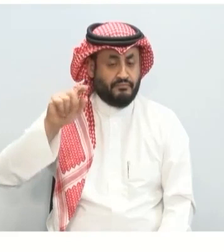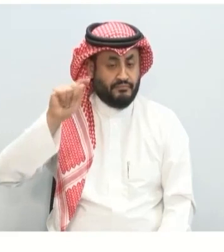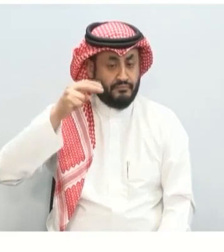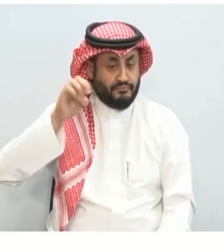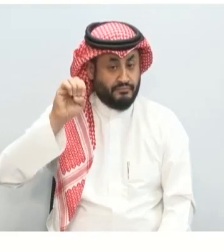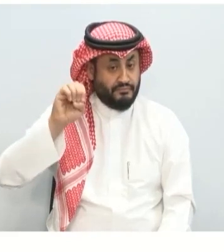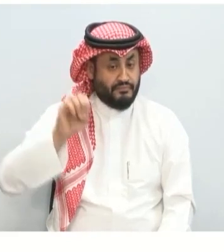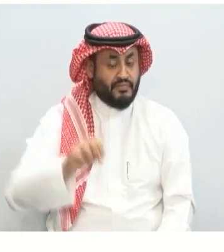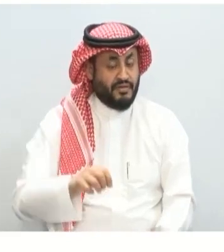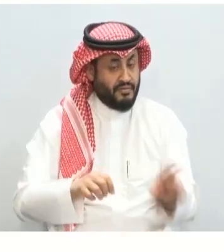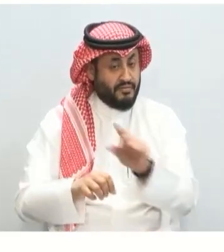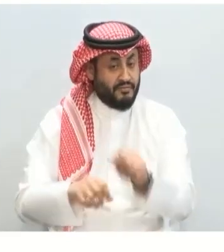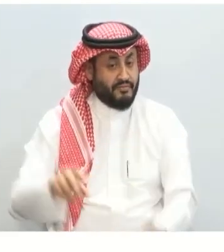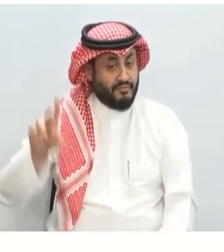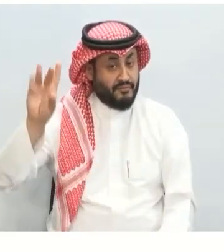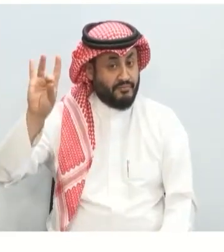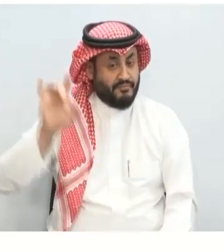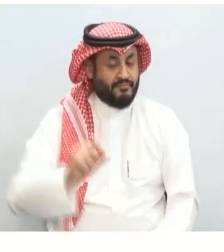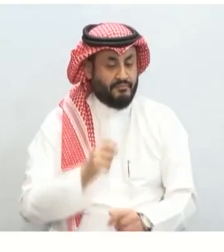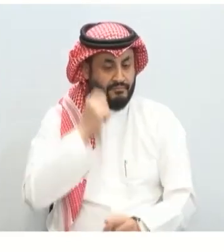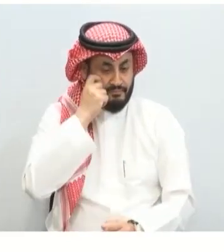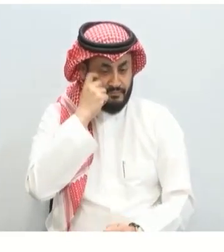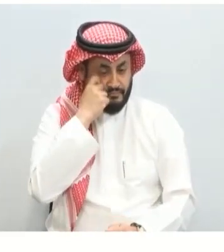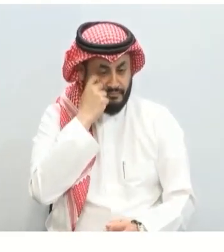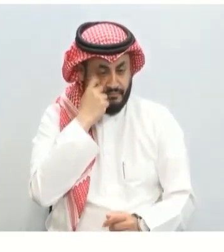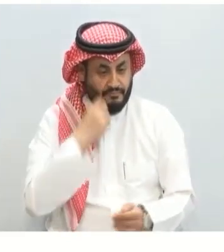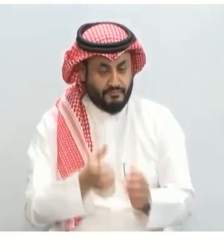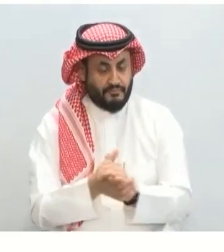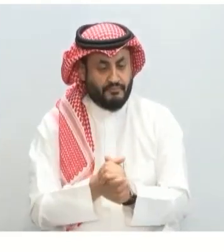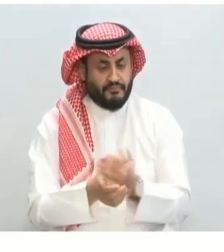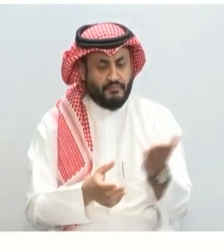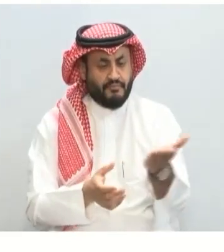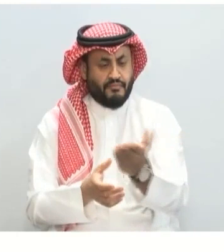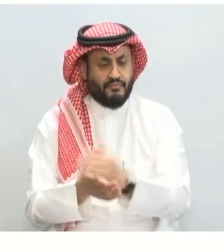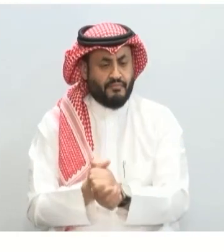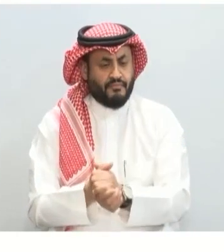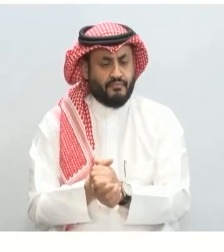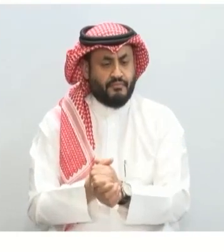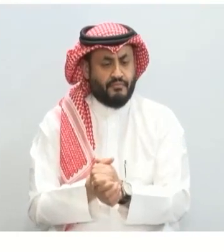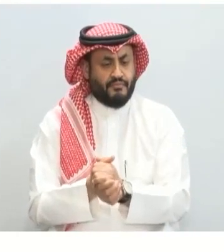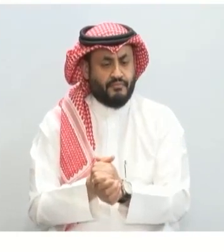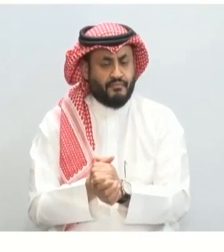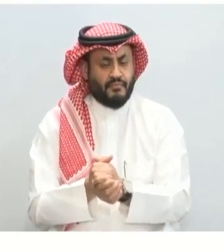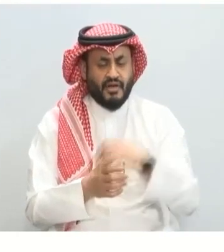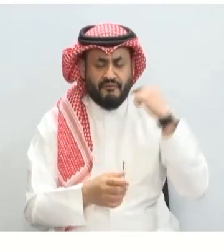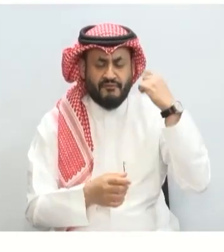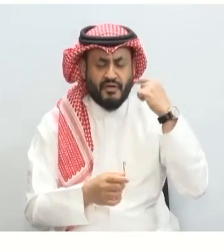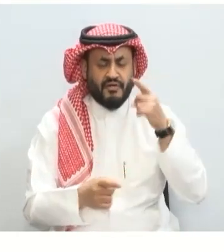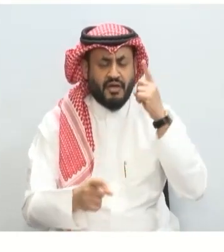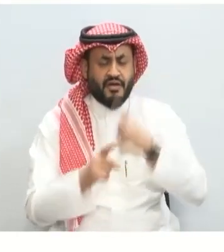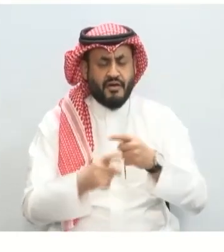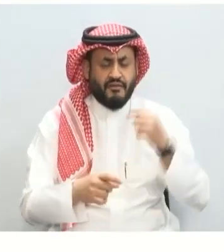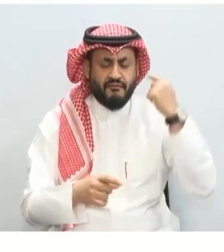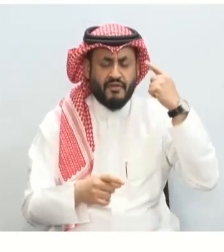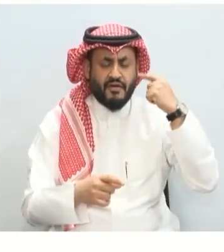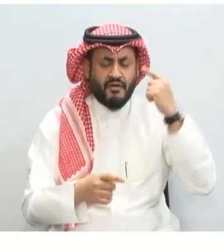Again, quite the something, very good something. Come to think of it, something has just occurred to me. When you have